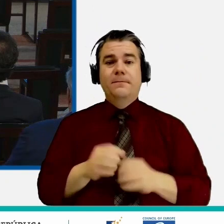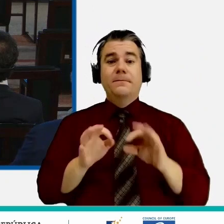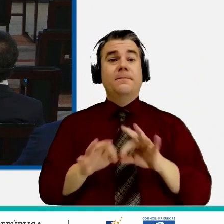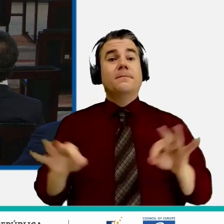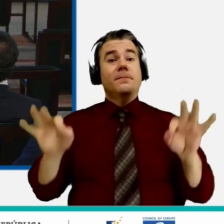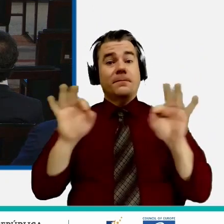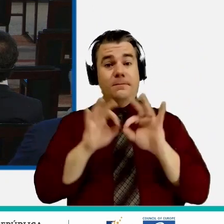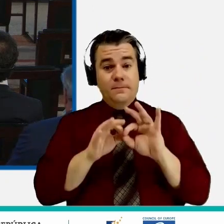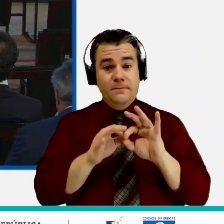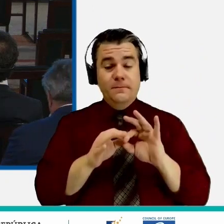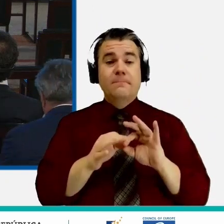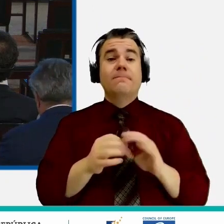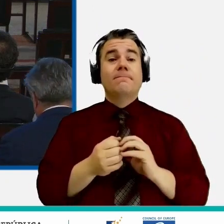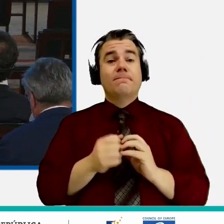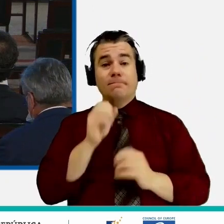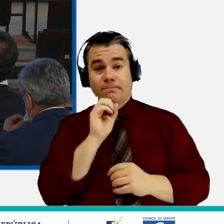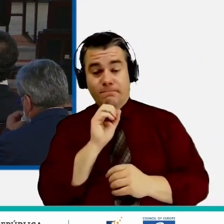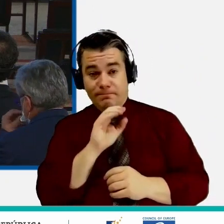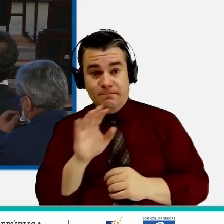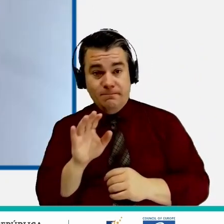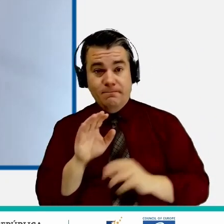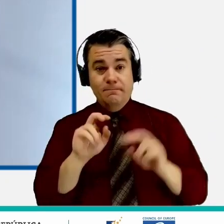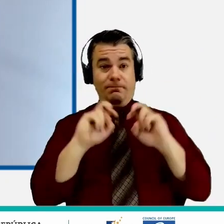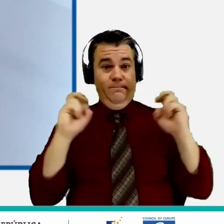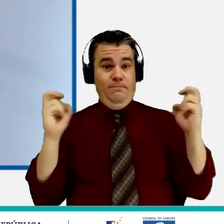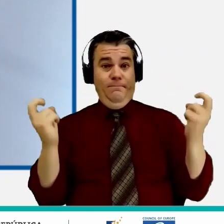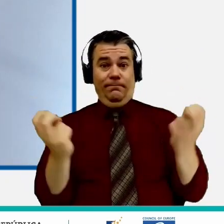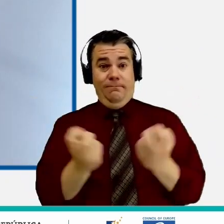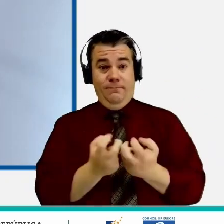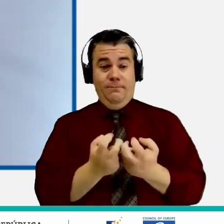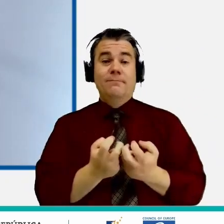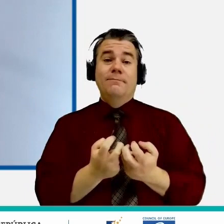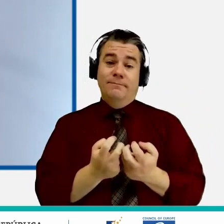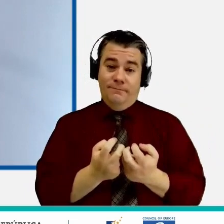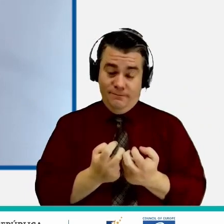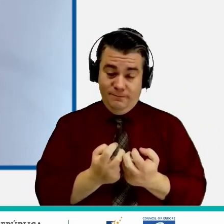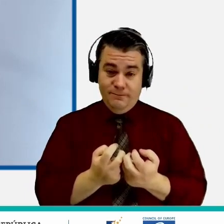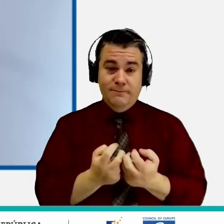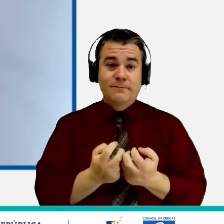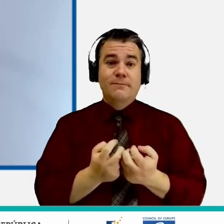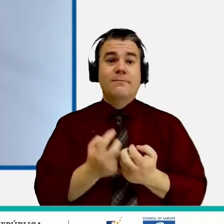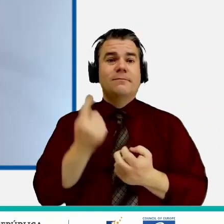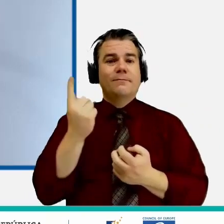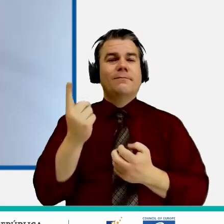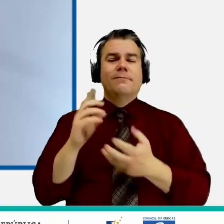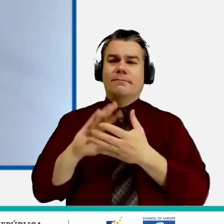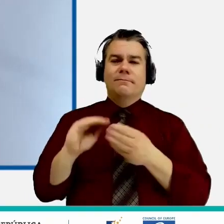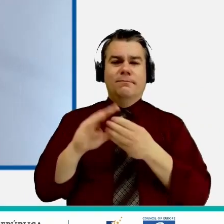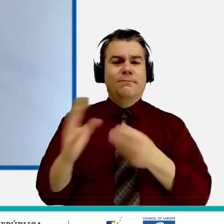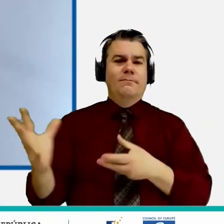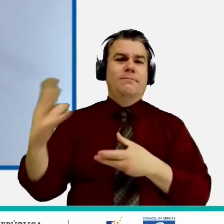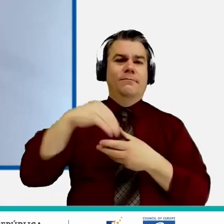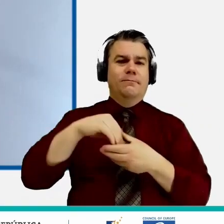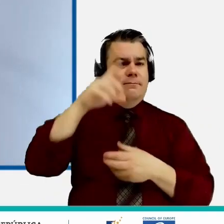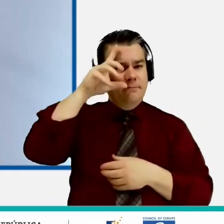that yesterday at the ministerial roundtable, we had already a mention of the important role of the Sendai focal